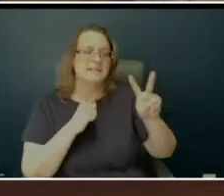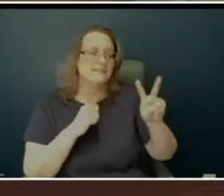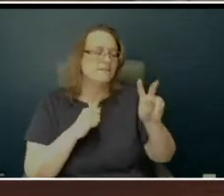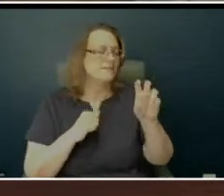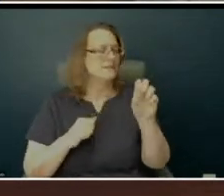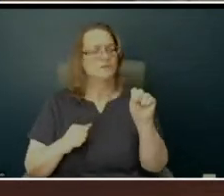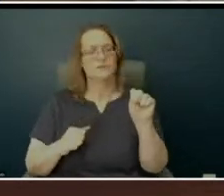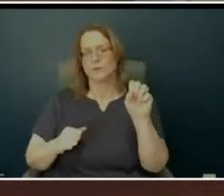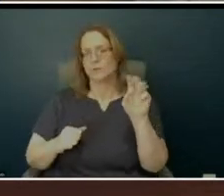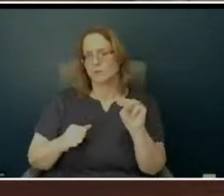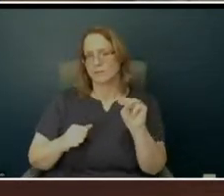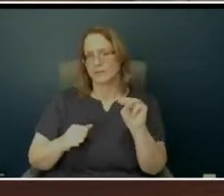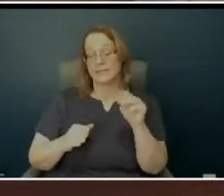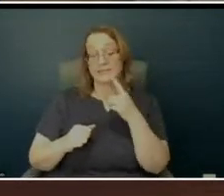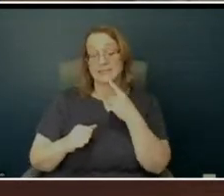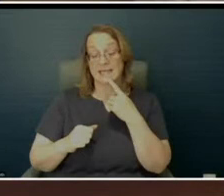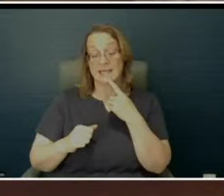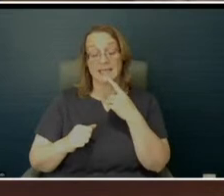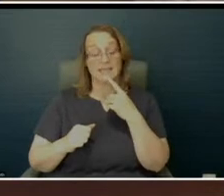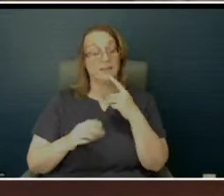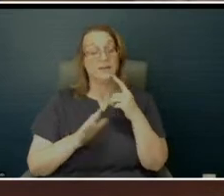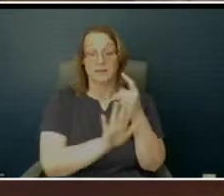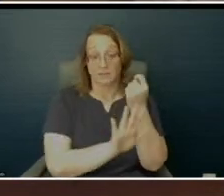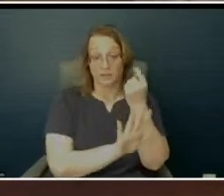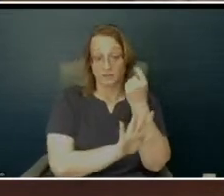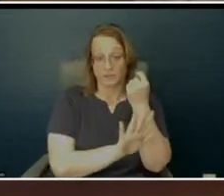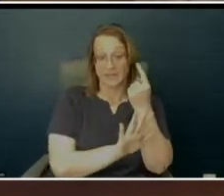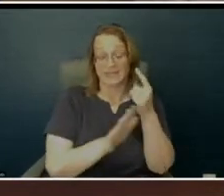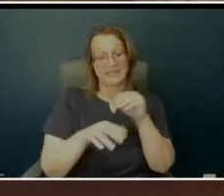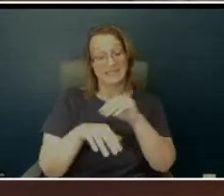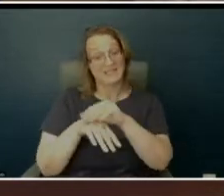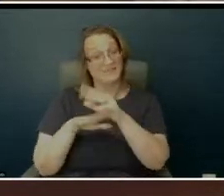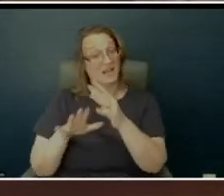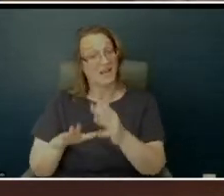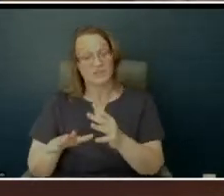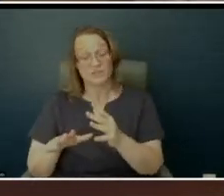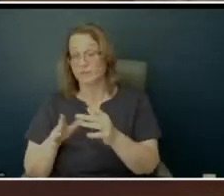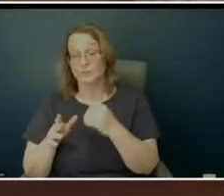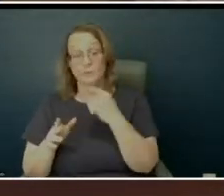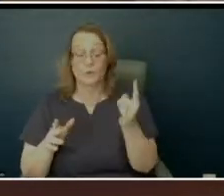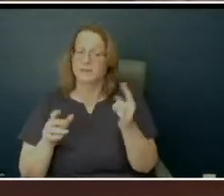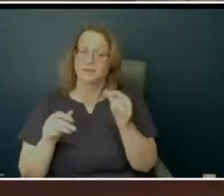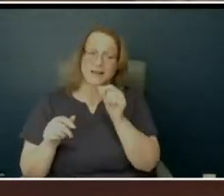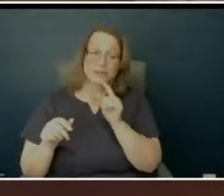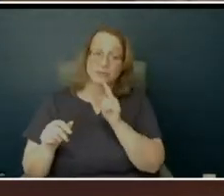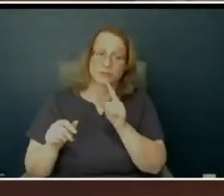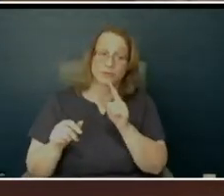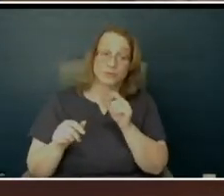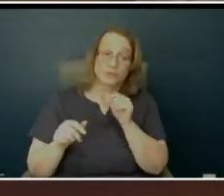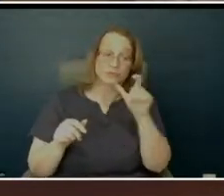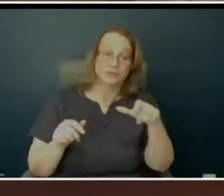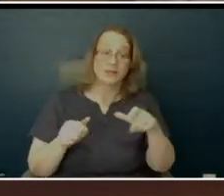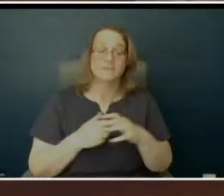Justice Department repeatedly told him were untrue. We have also seen how Donald Trump